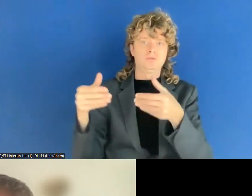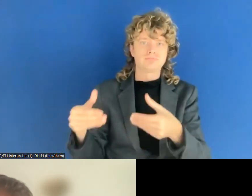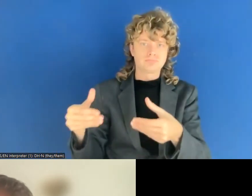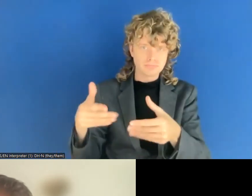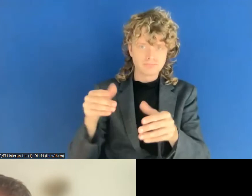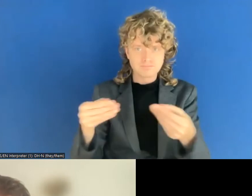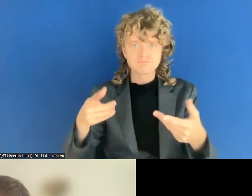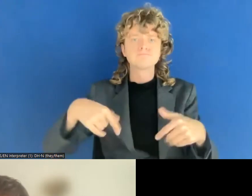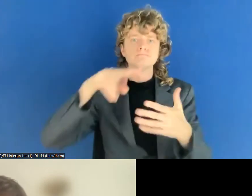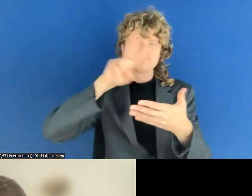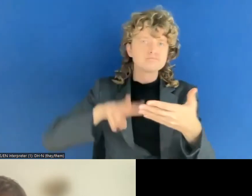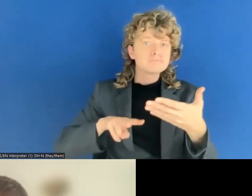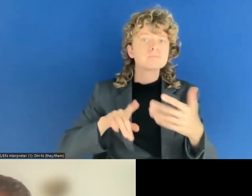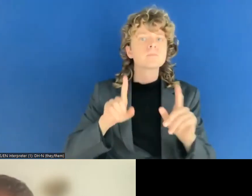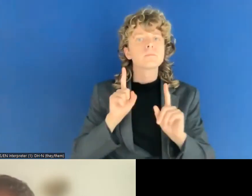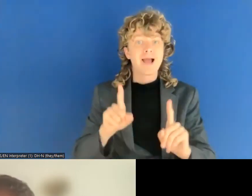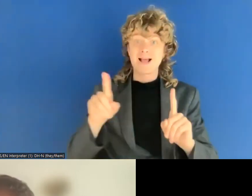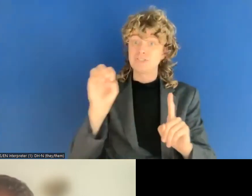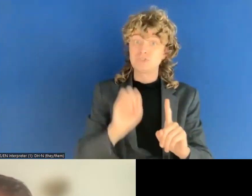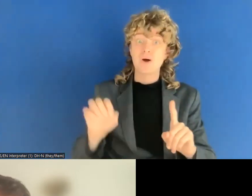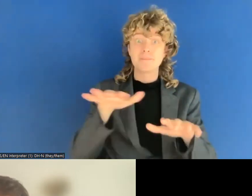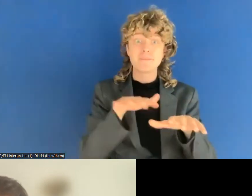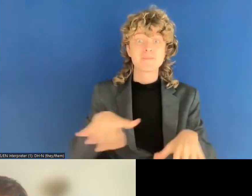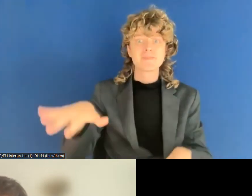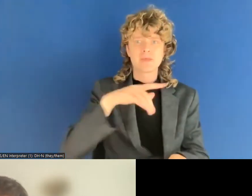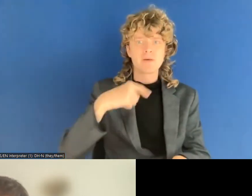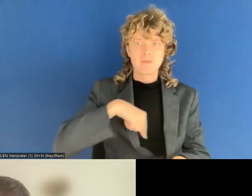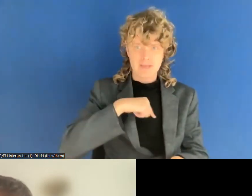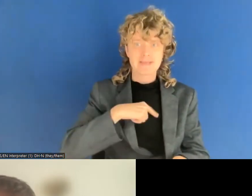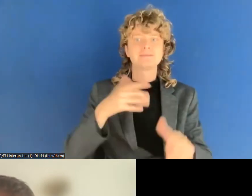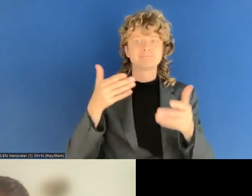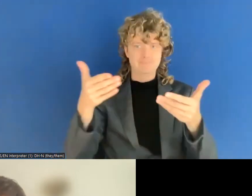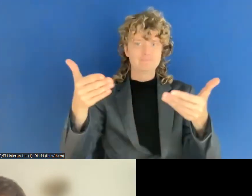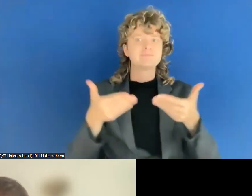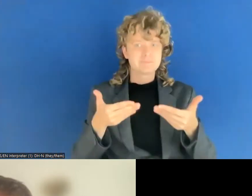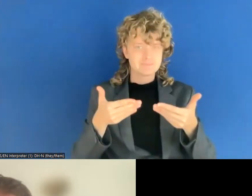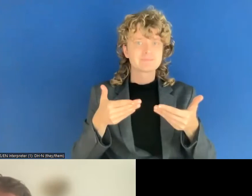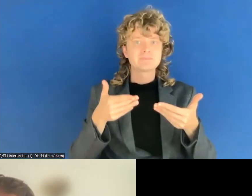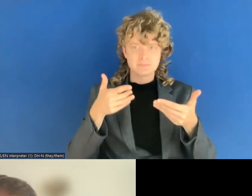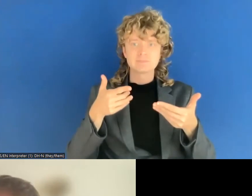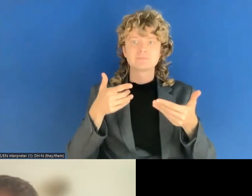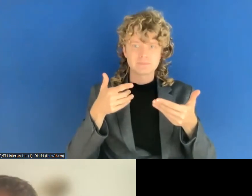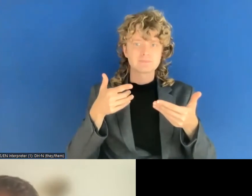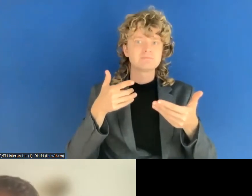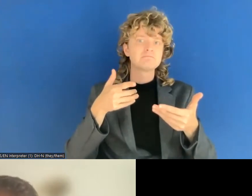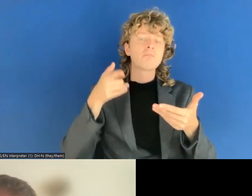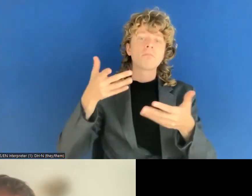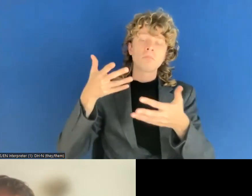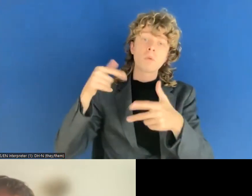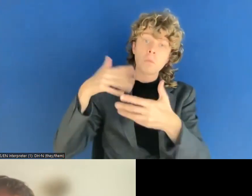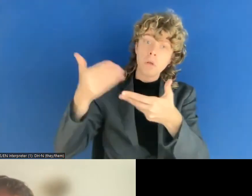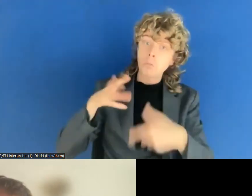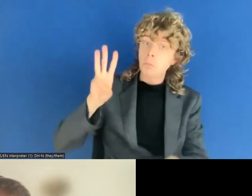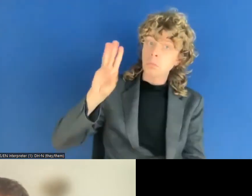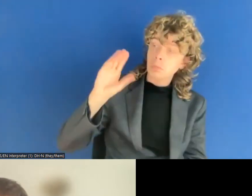also work on the subject of to define what is an up-to-date resources, I would